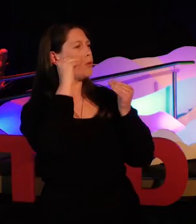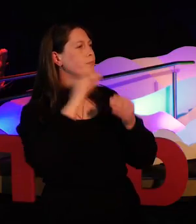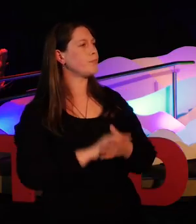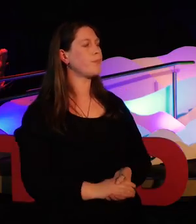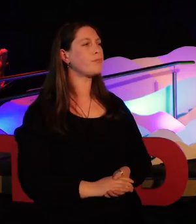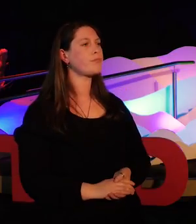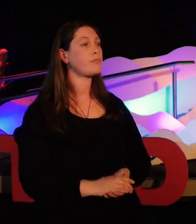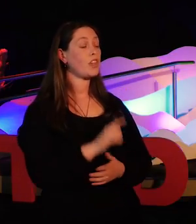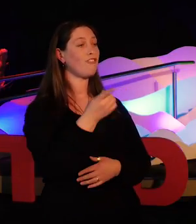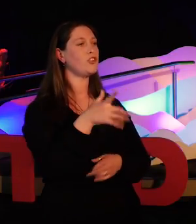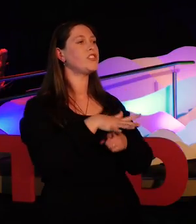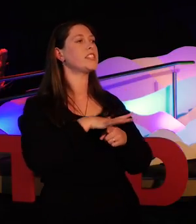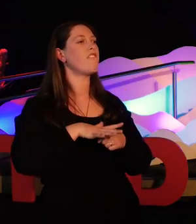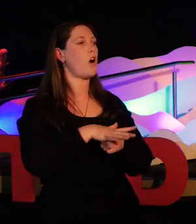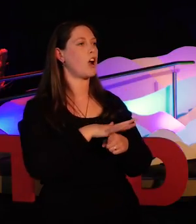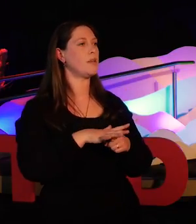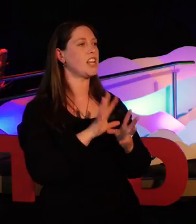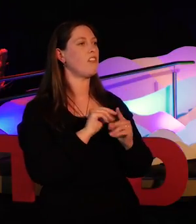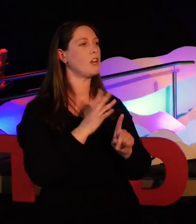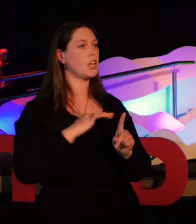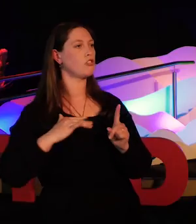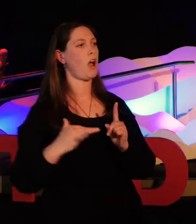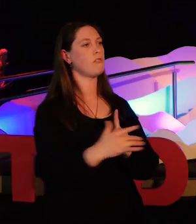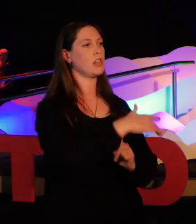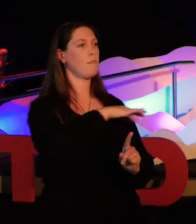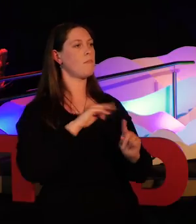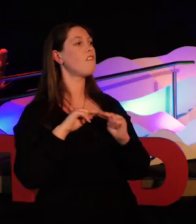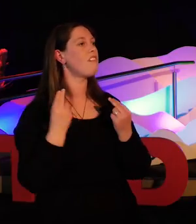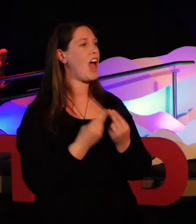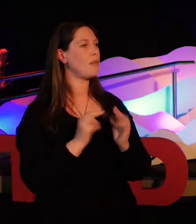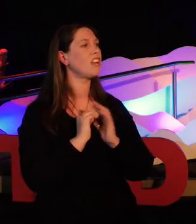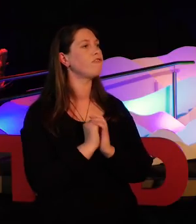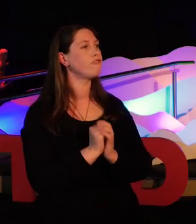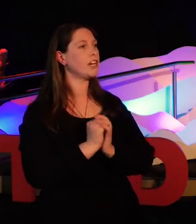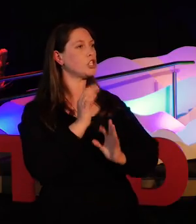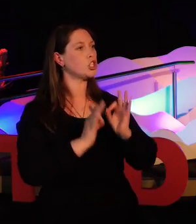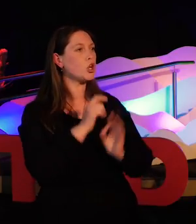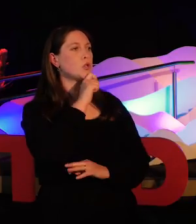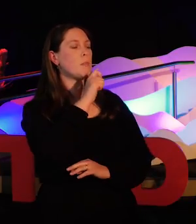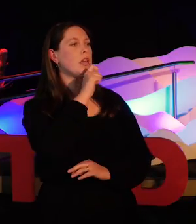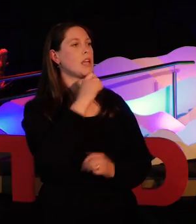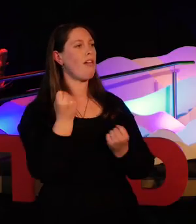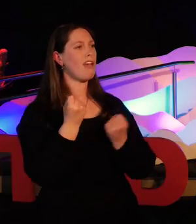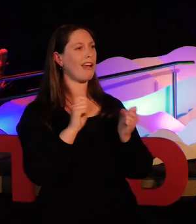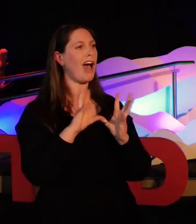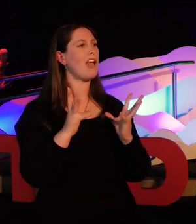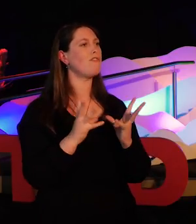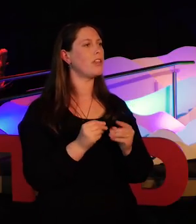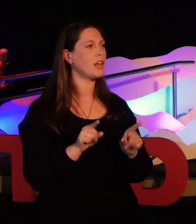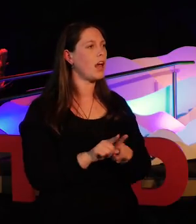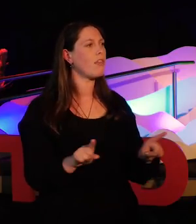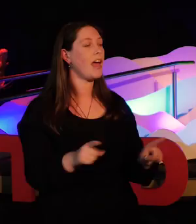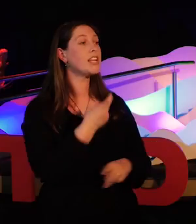The first is their environment, everything going on around them. Their family, their friends, the social media, their car, all that other